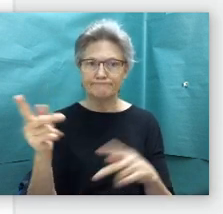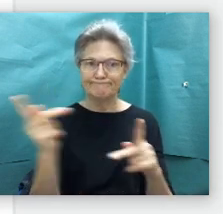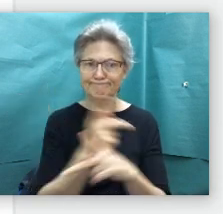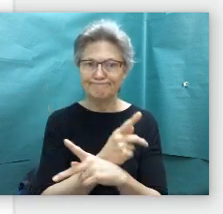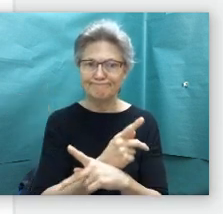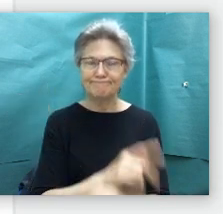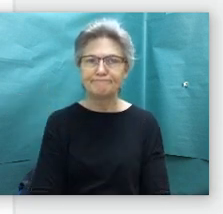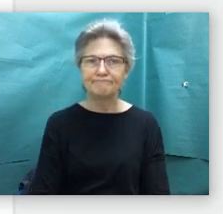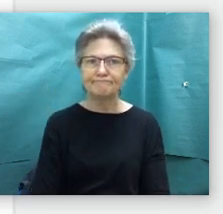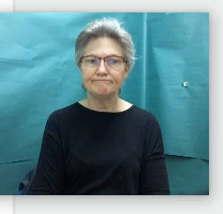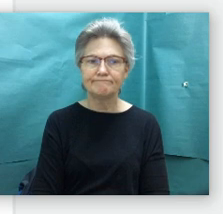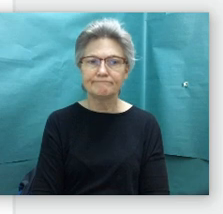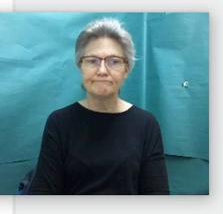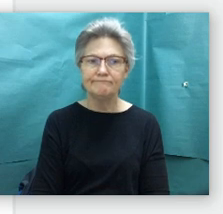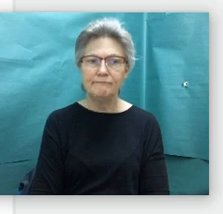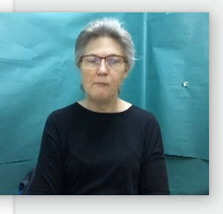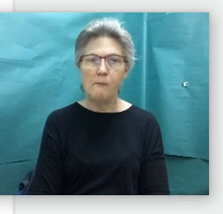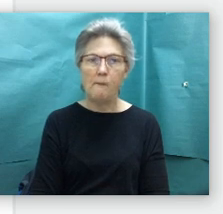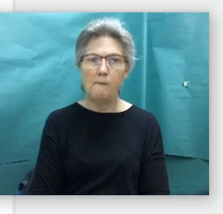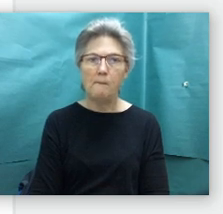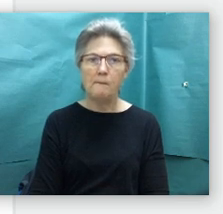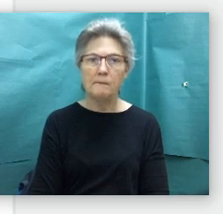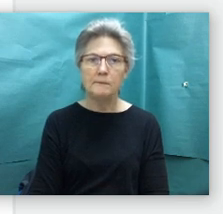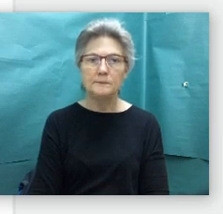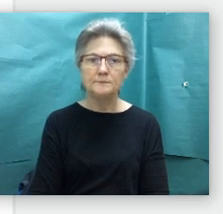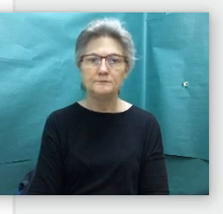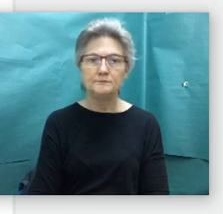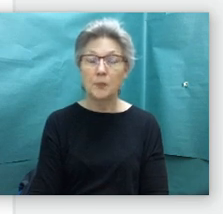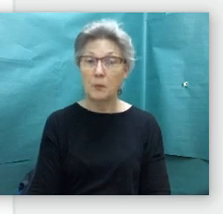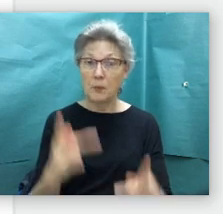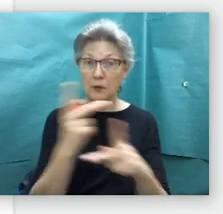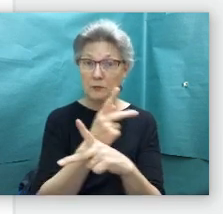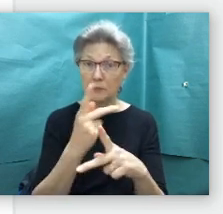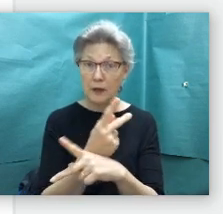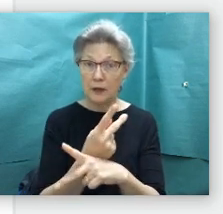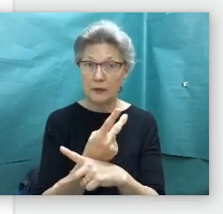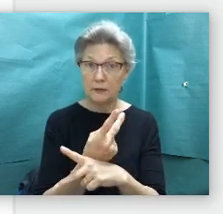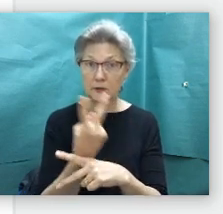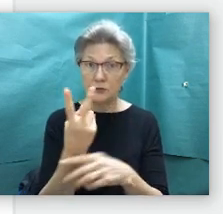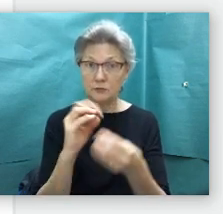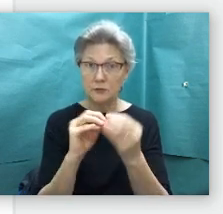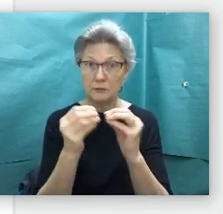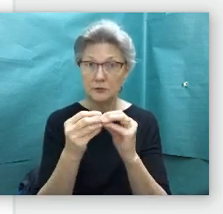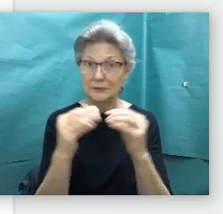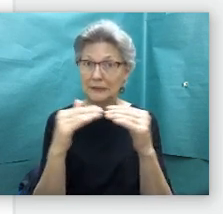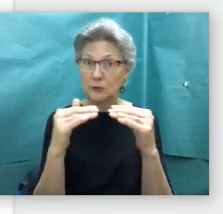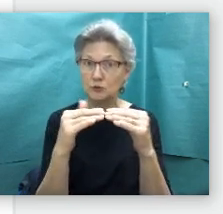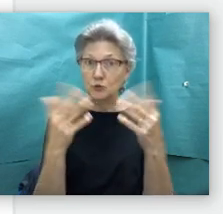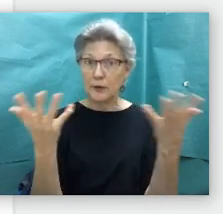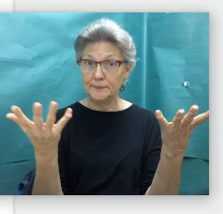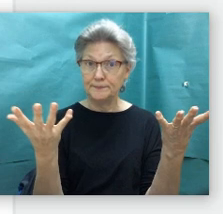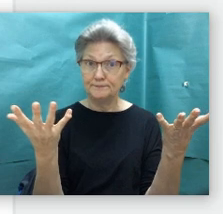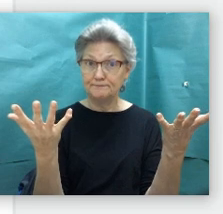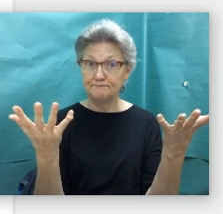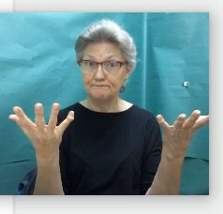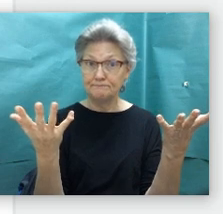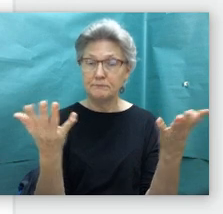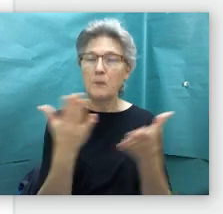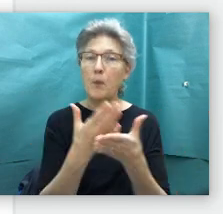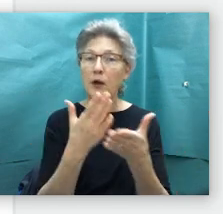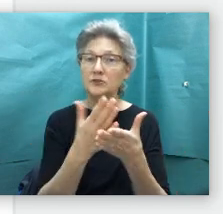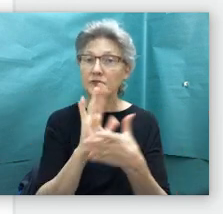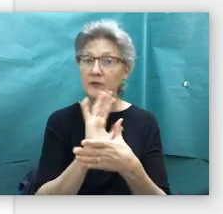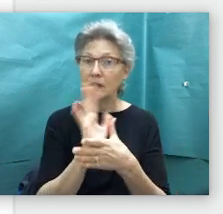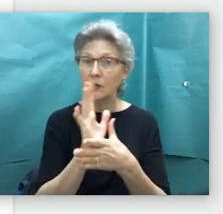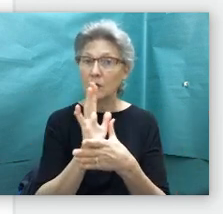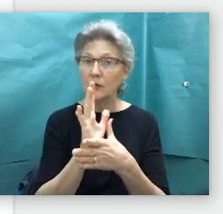our height of 15 yards. When we multiply those together, what do you get? Take a minute to pause your